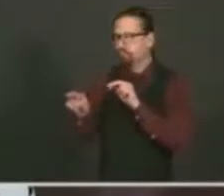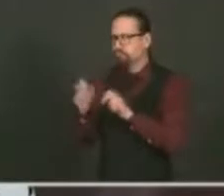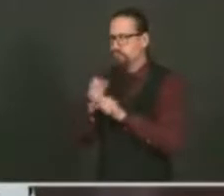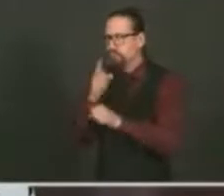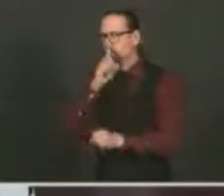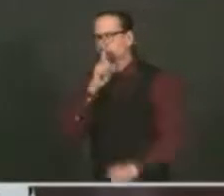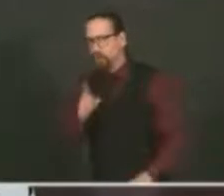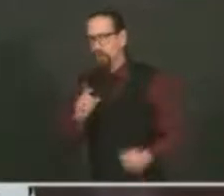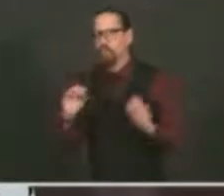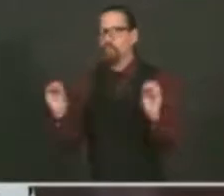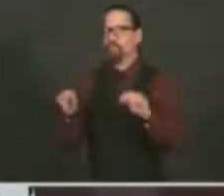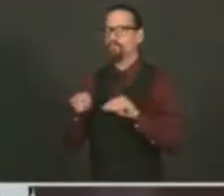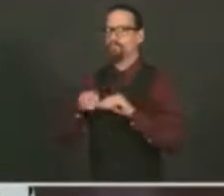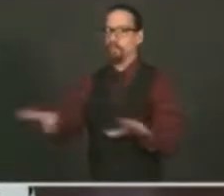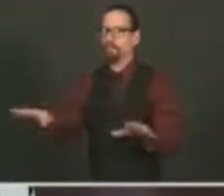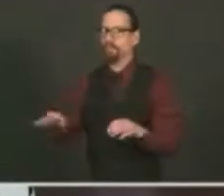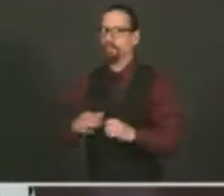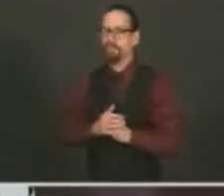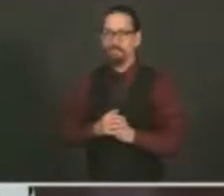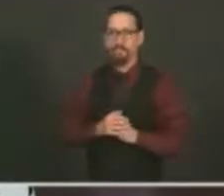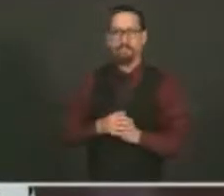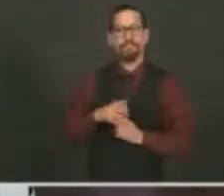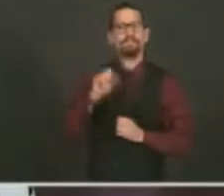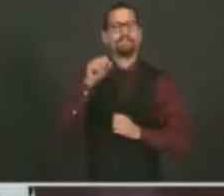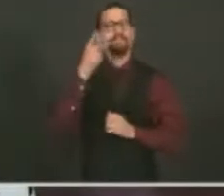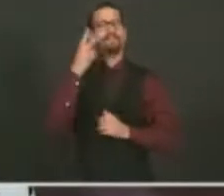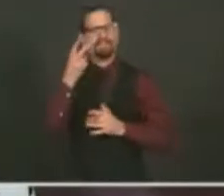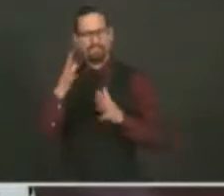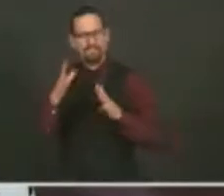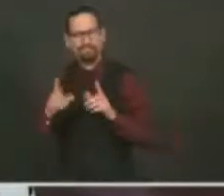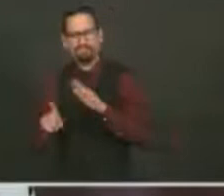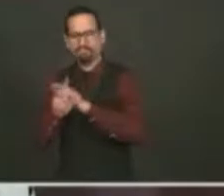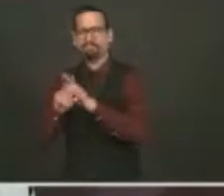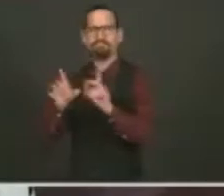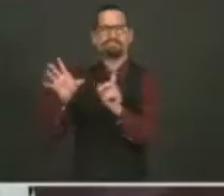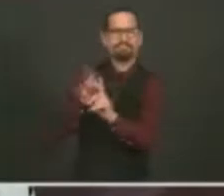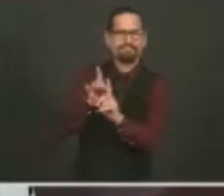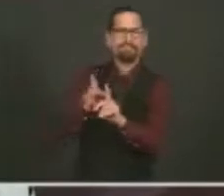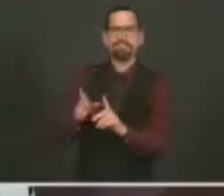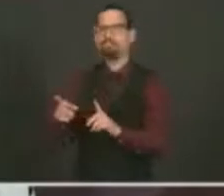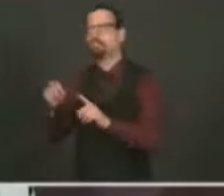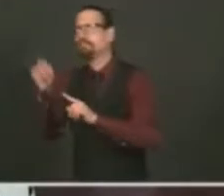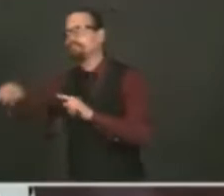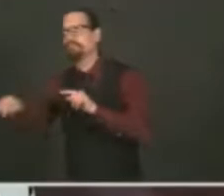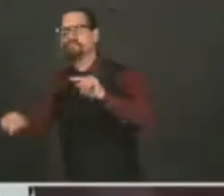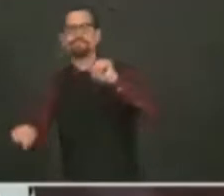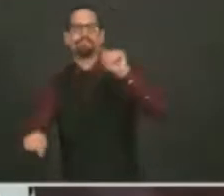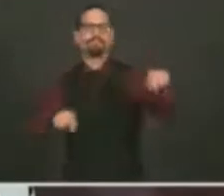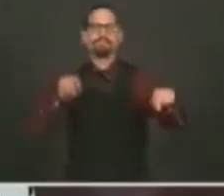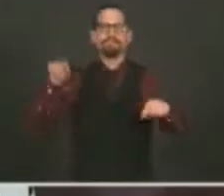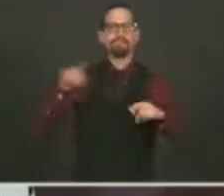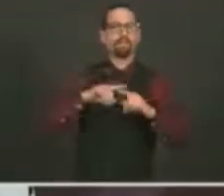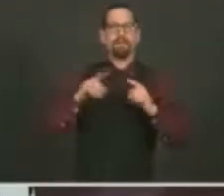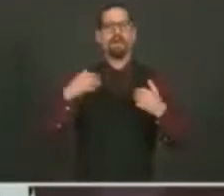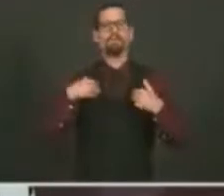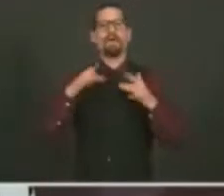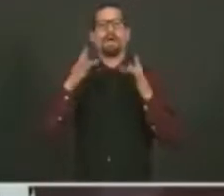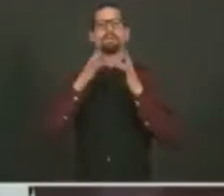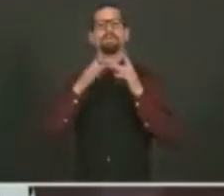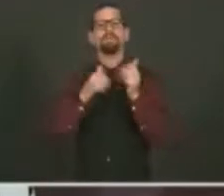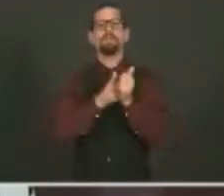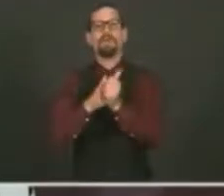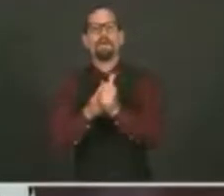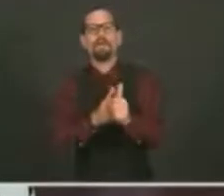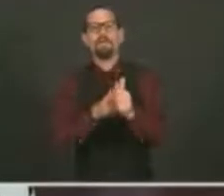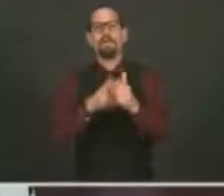We've seen cases in schools as we fully expected, but our contact tracing and case investigation teams in the COVID